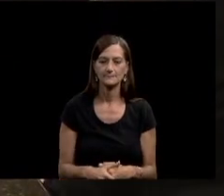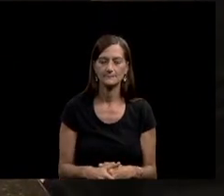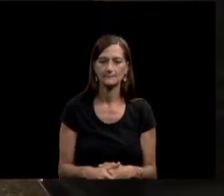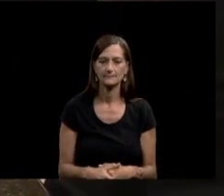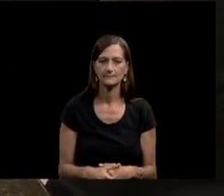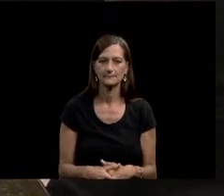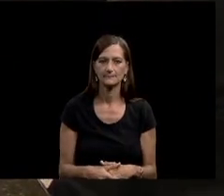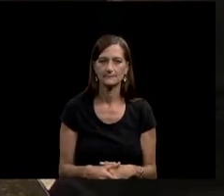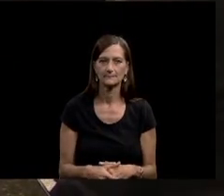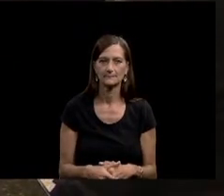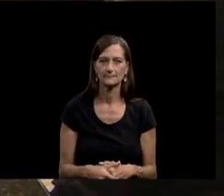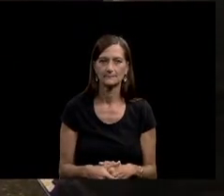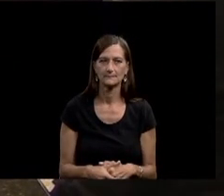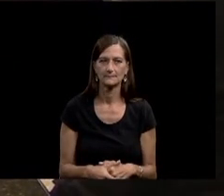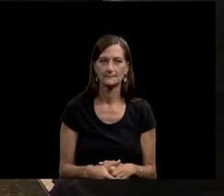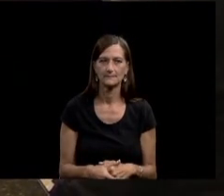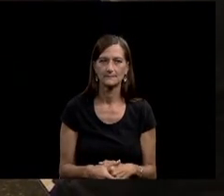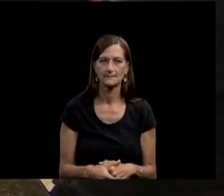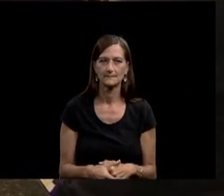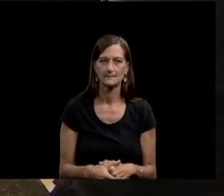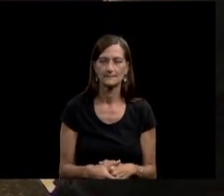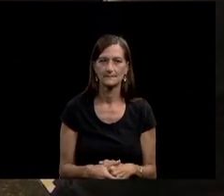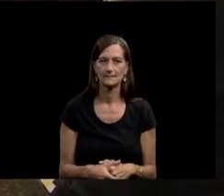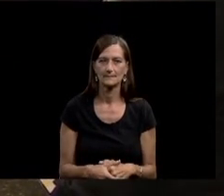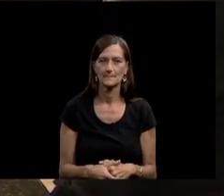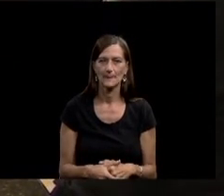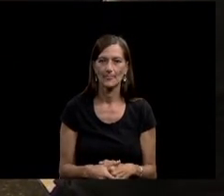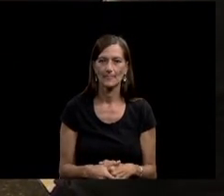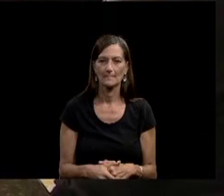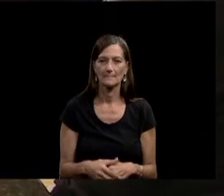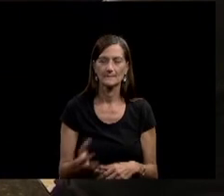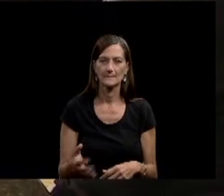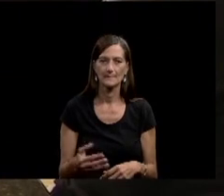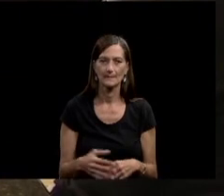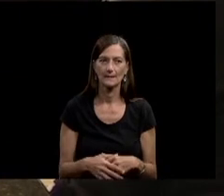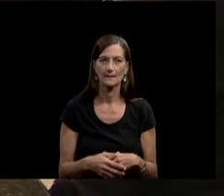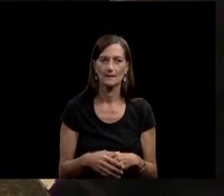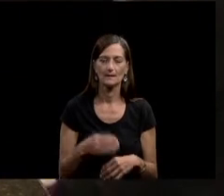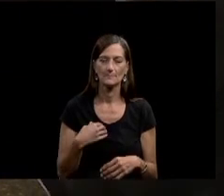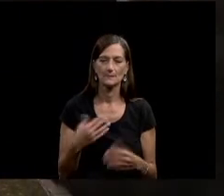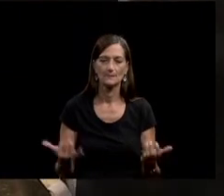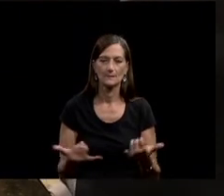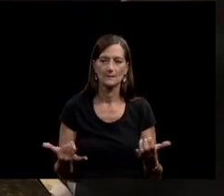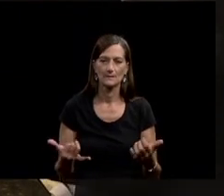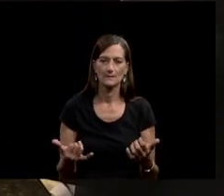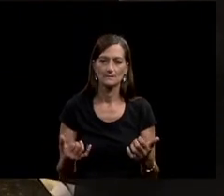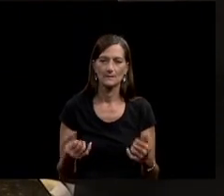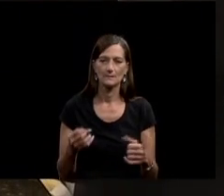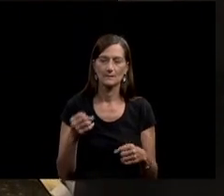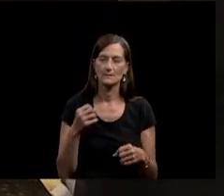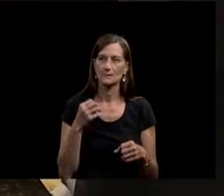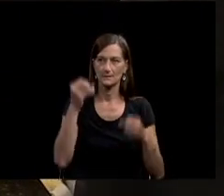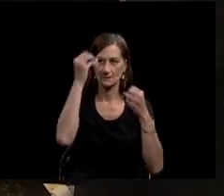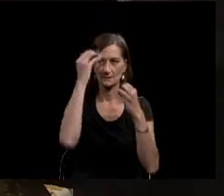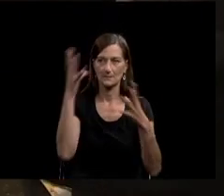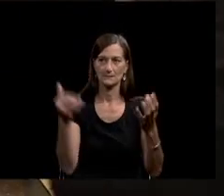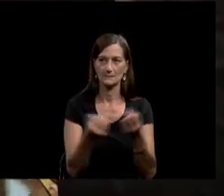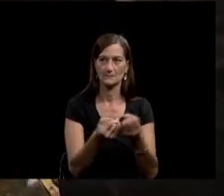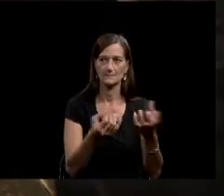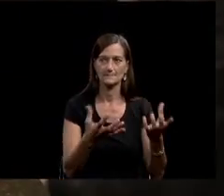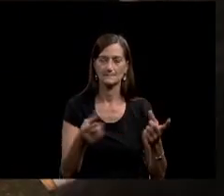All right, Mayor and Council, I'm here today to give you an update on the police department and to address discussion items surrounding policy,